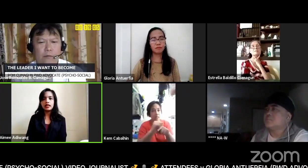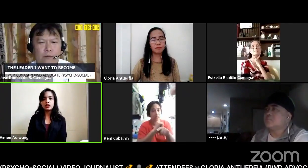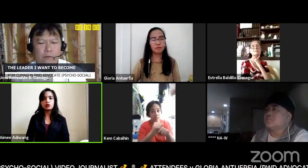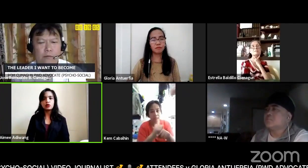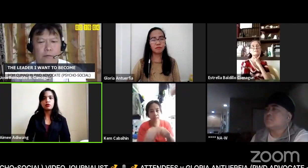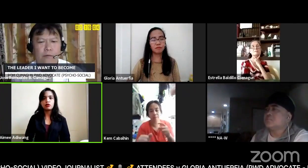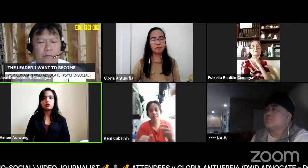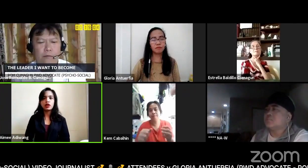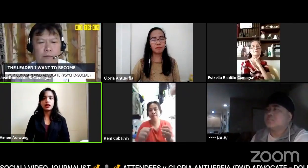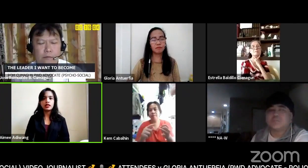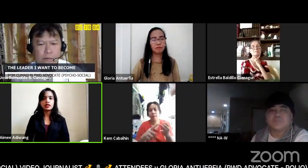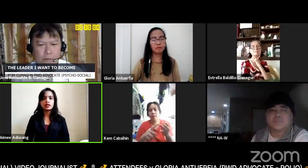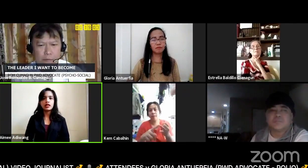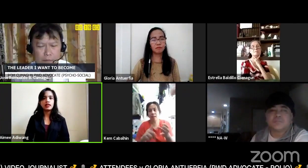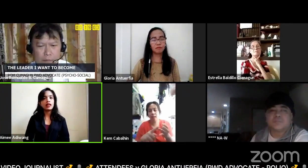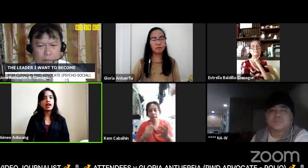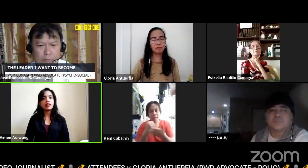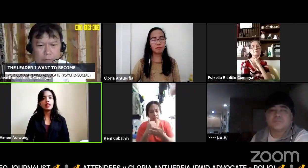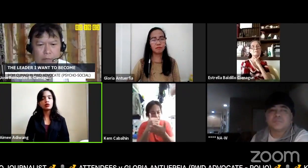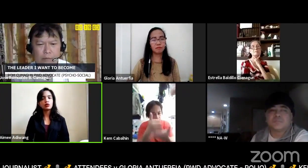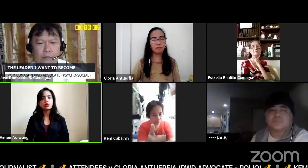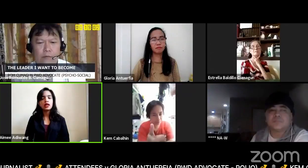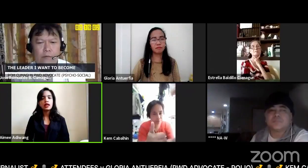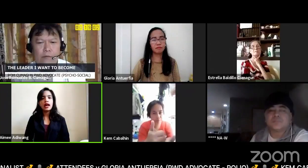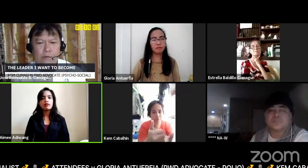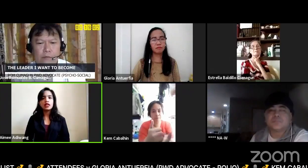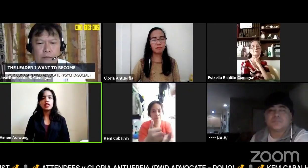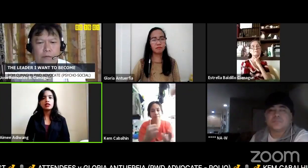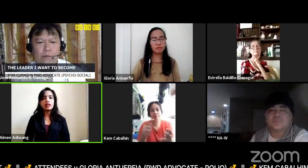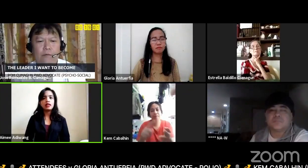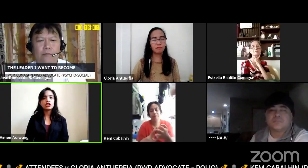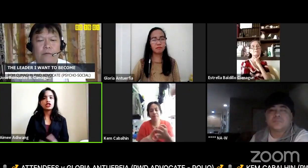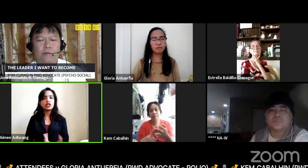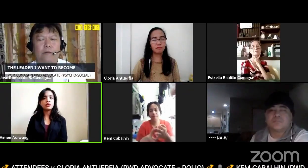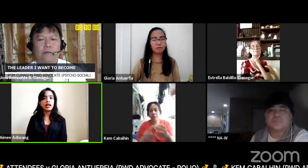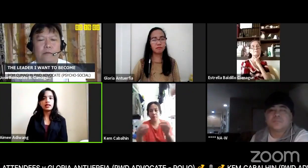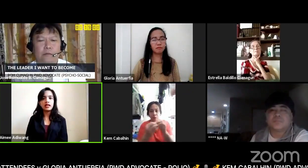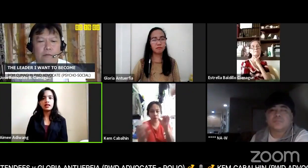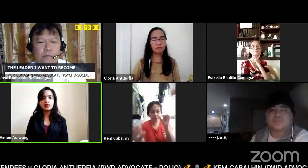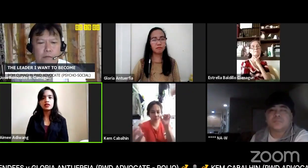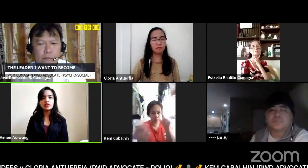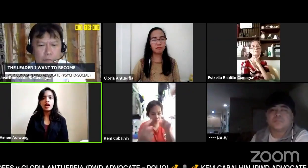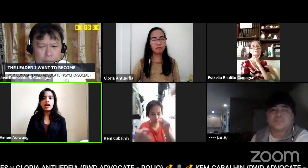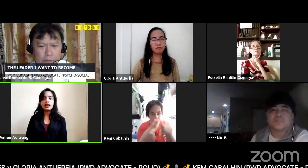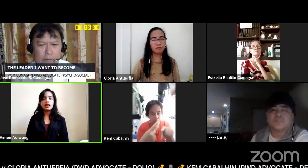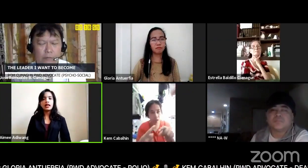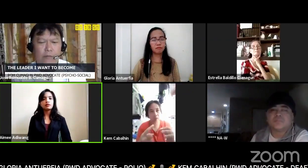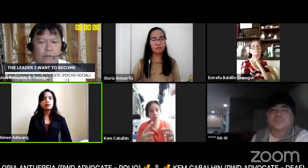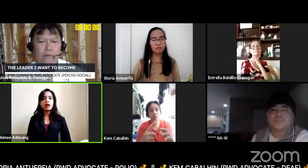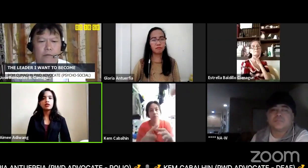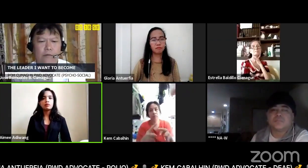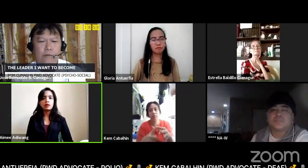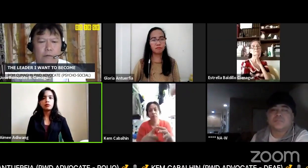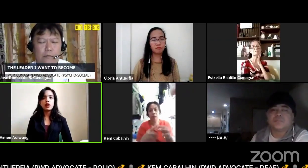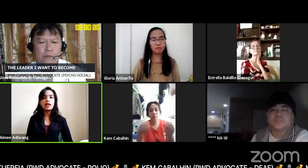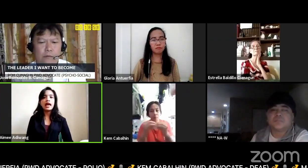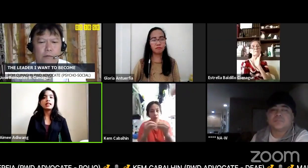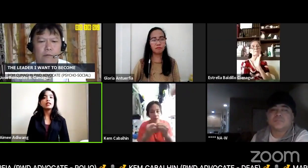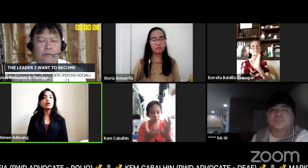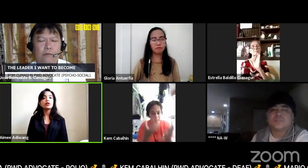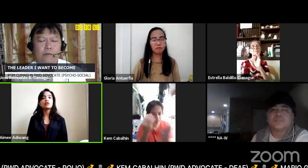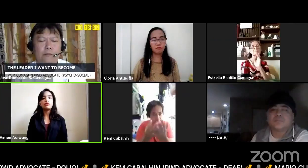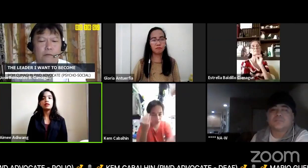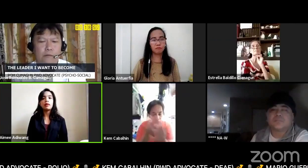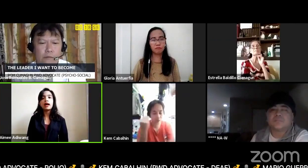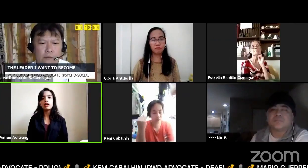What I need to improve more is I think I need to have leadership trainings. I need help from other people.